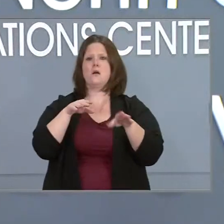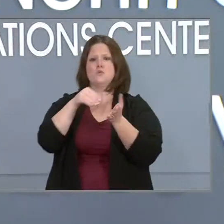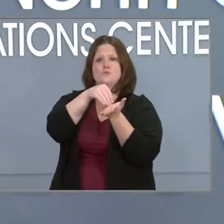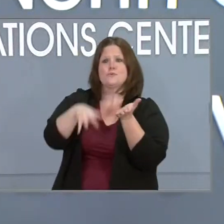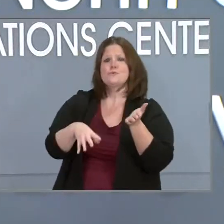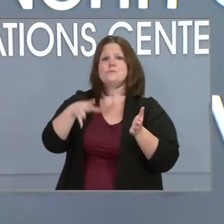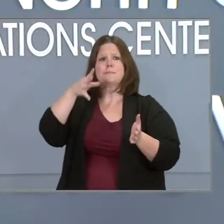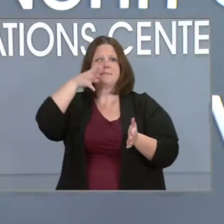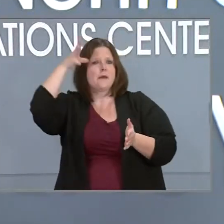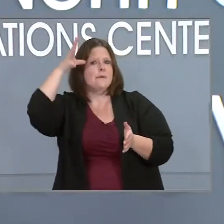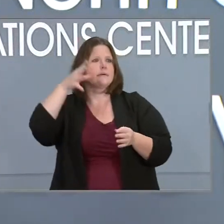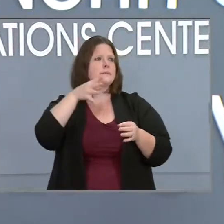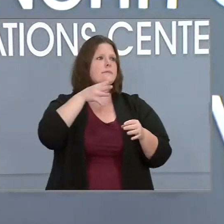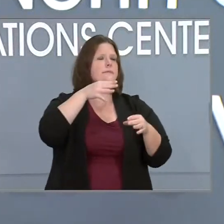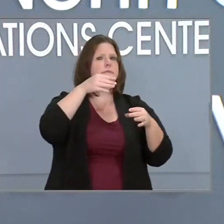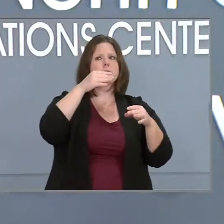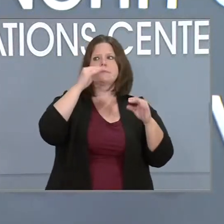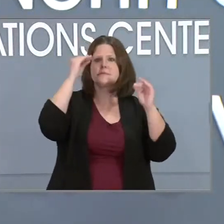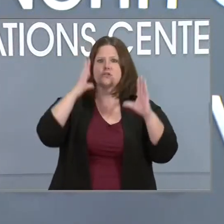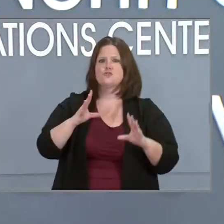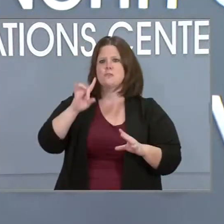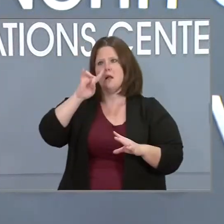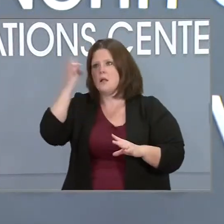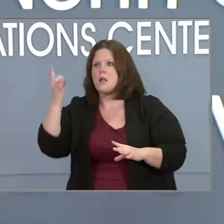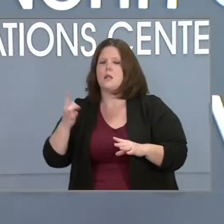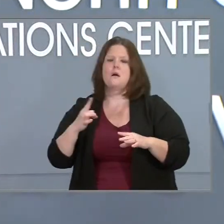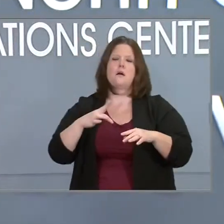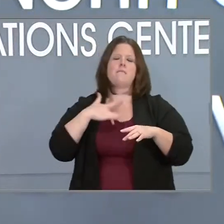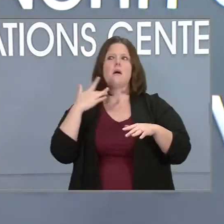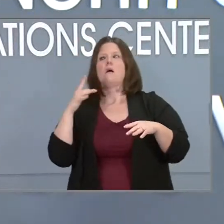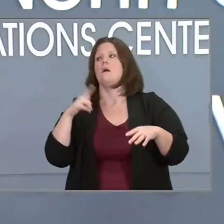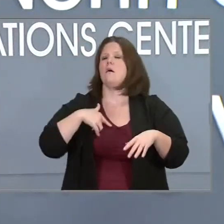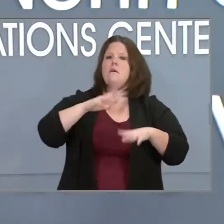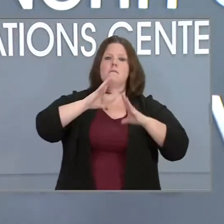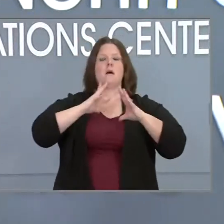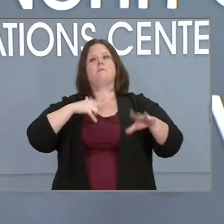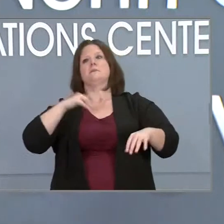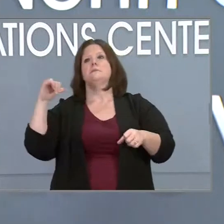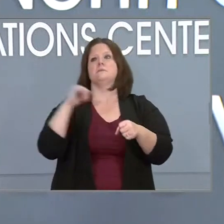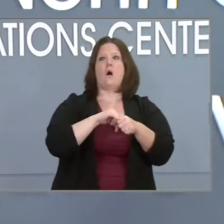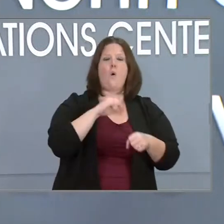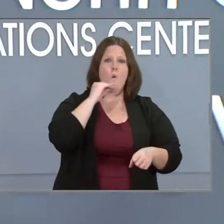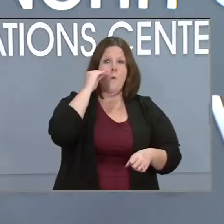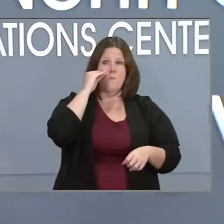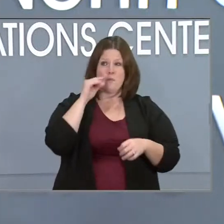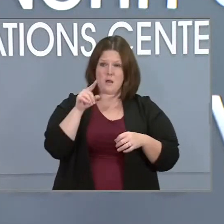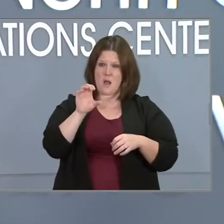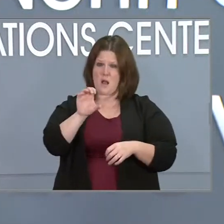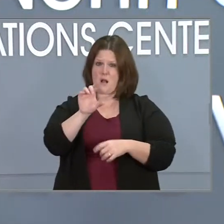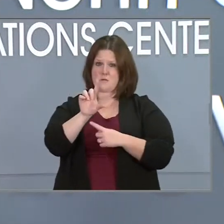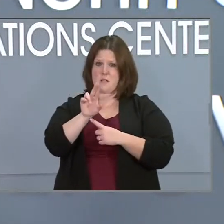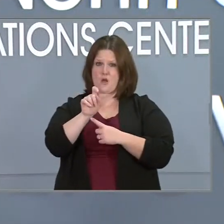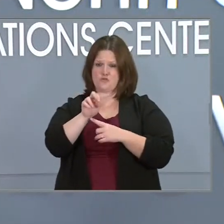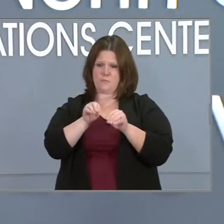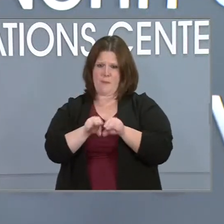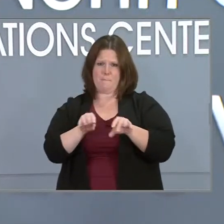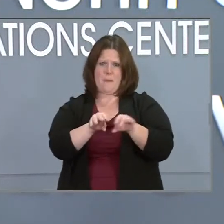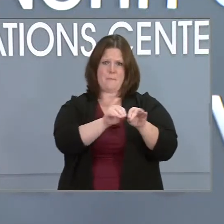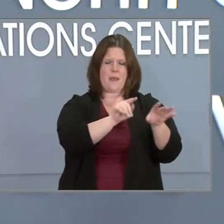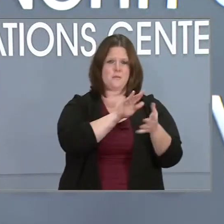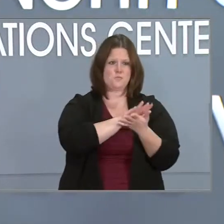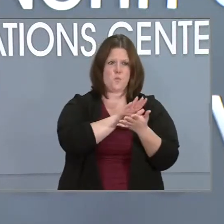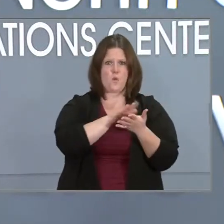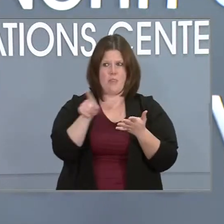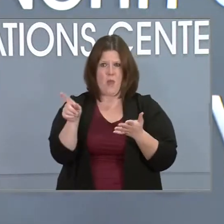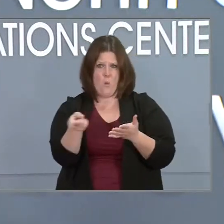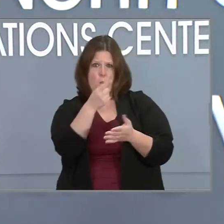teachers. But are these kids going to the hospital? We have all these clusters. Are they going to the hospital, or thank God, we just